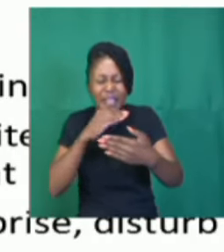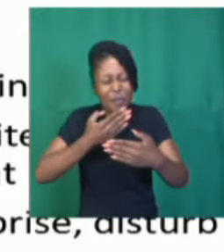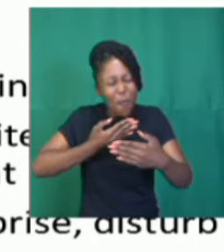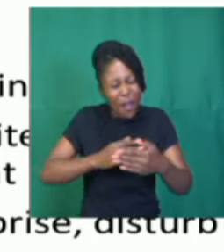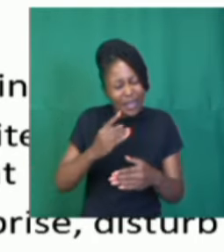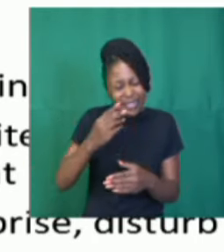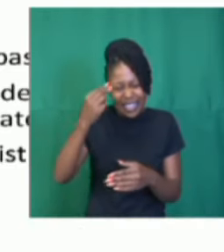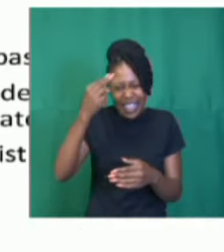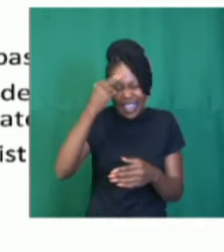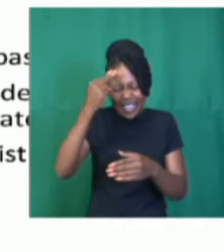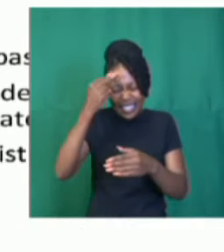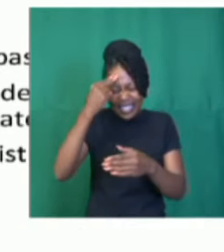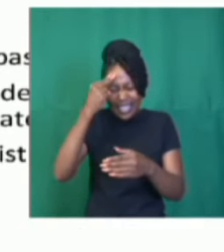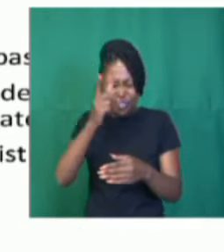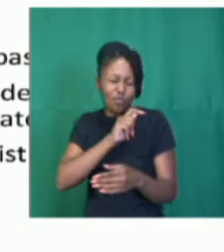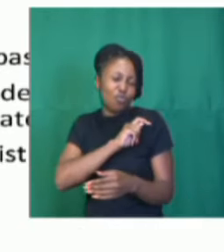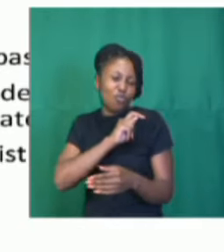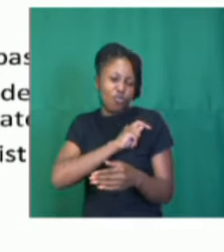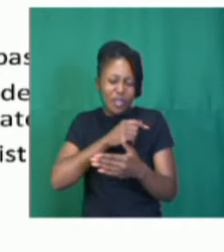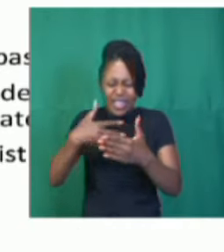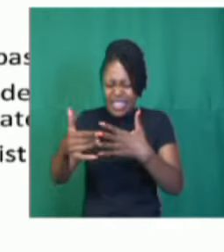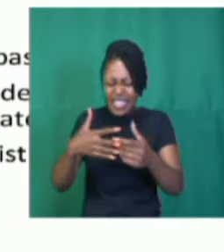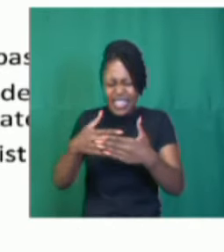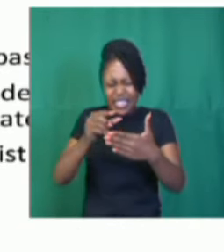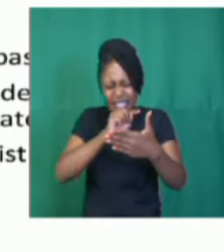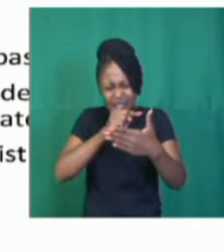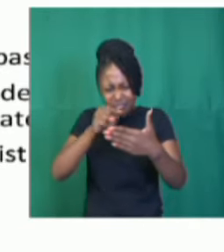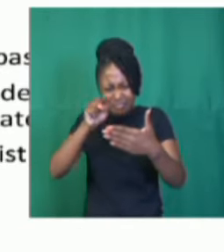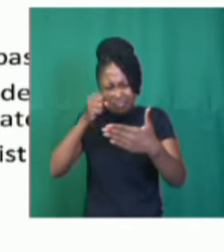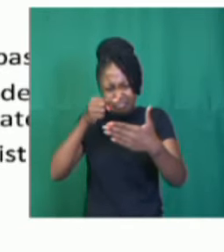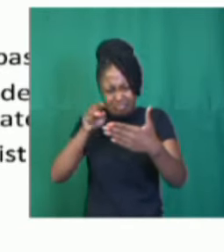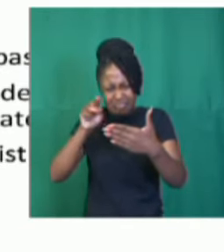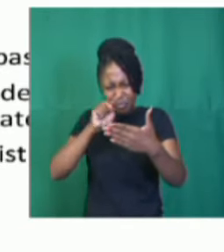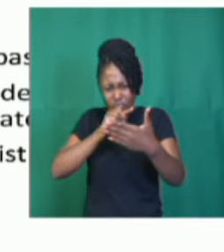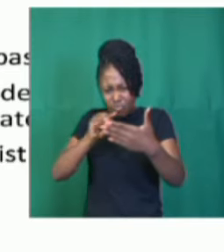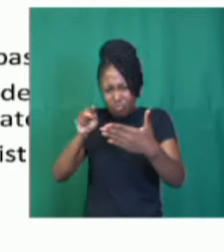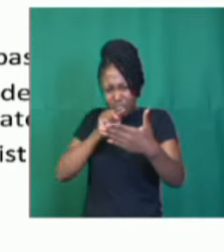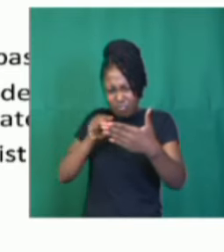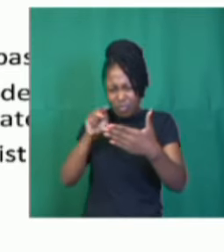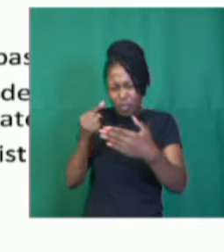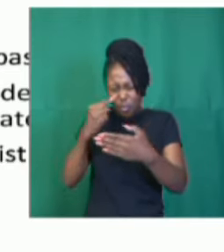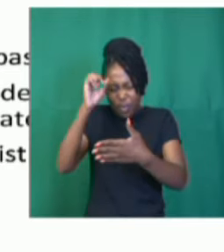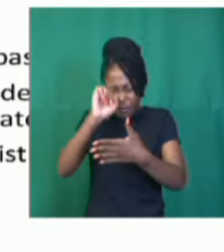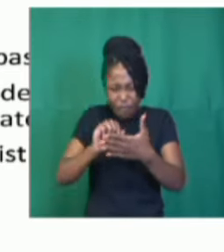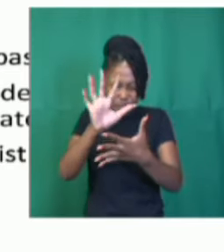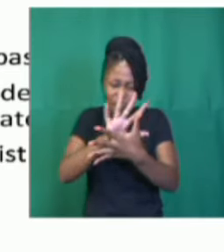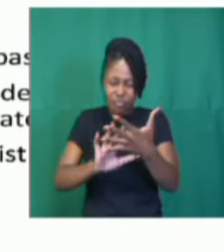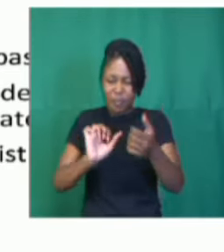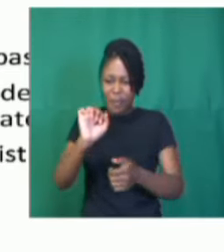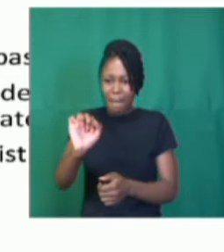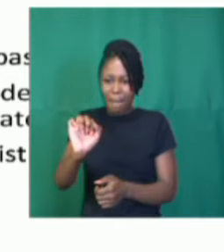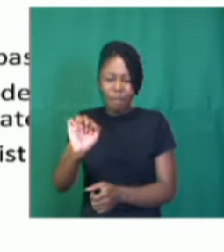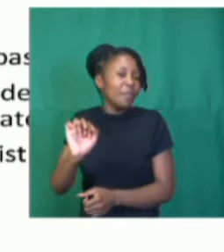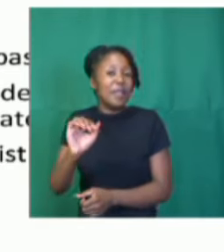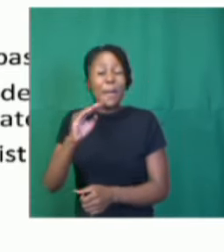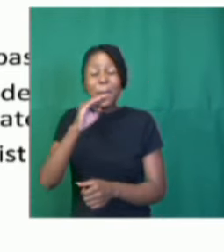ensuring that you are marking important elements in that text. So this kind of skill includes marking.